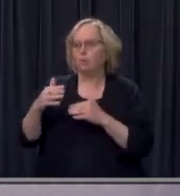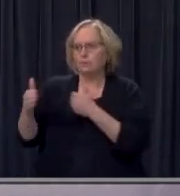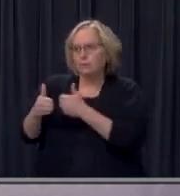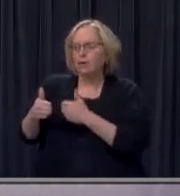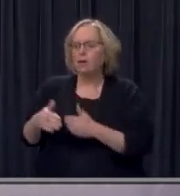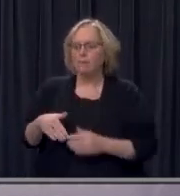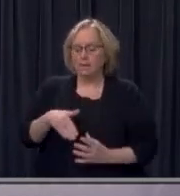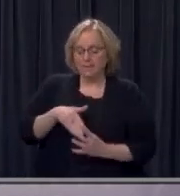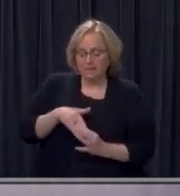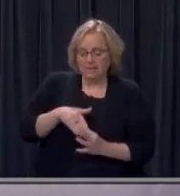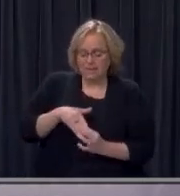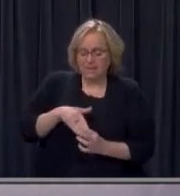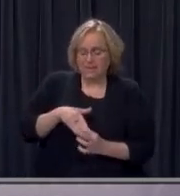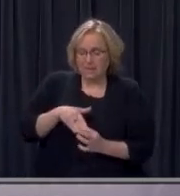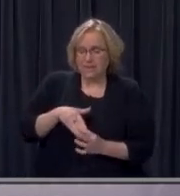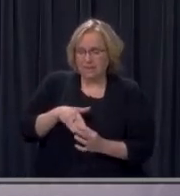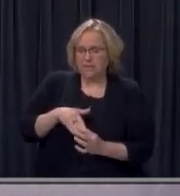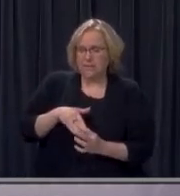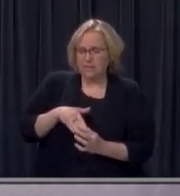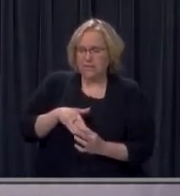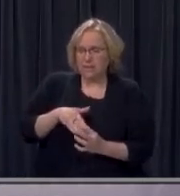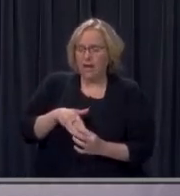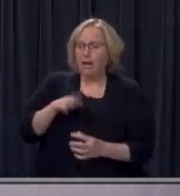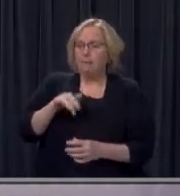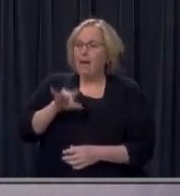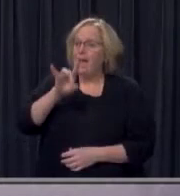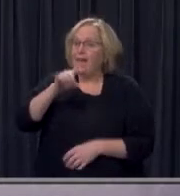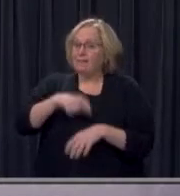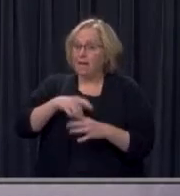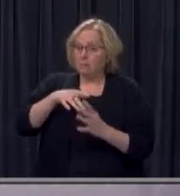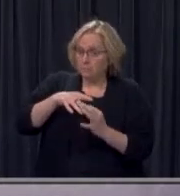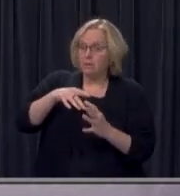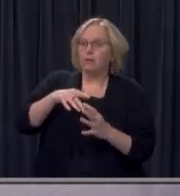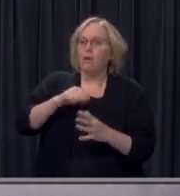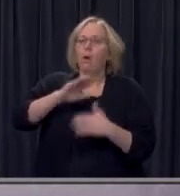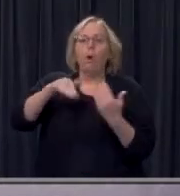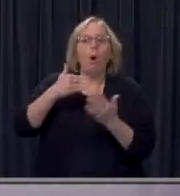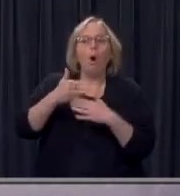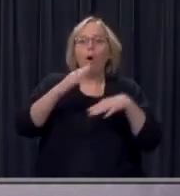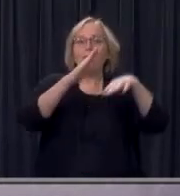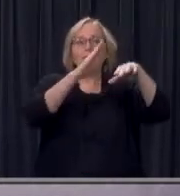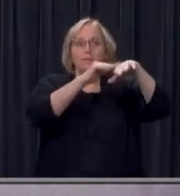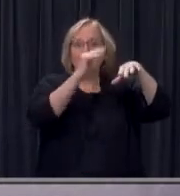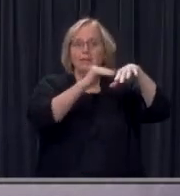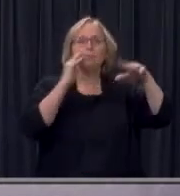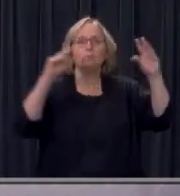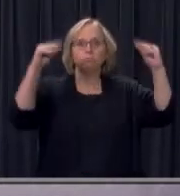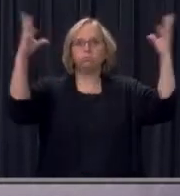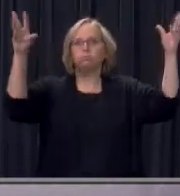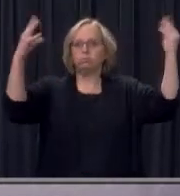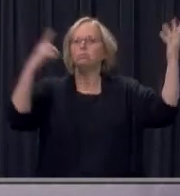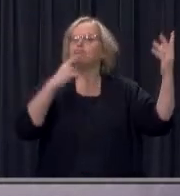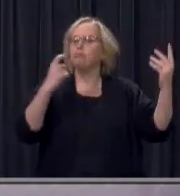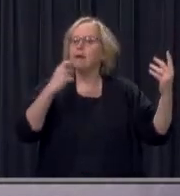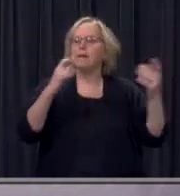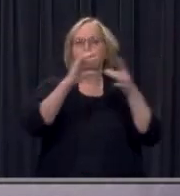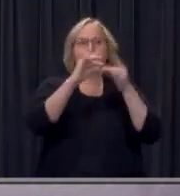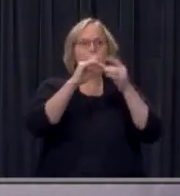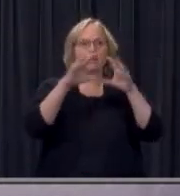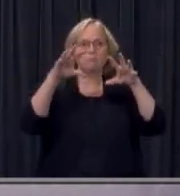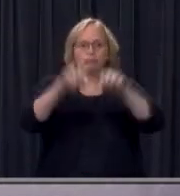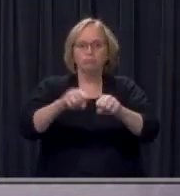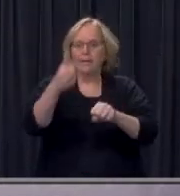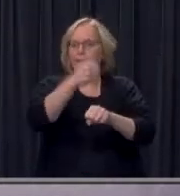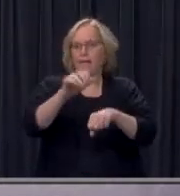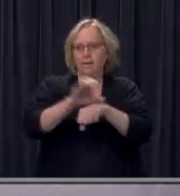pressing that button on the 8th press, all the beacons that you see throughout the building flash red, message takes over any computer screen